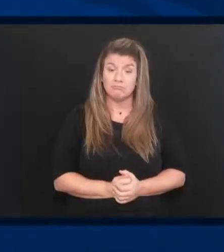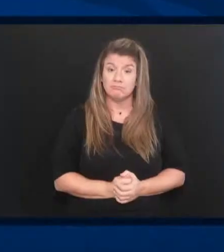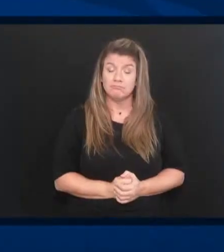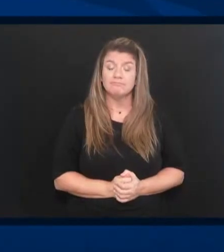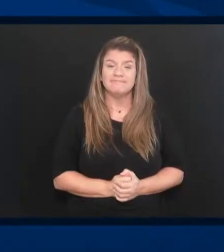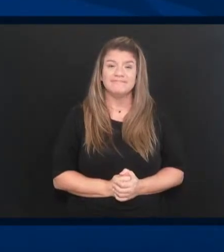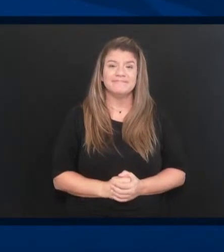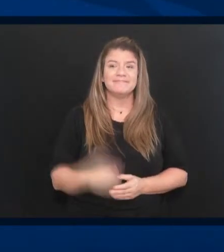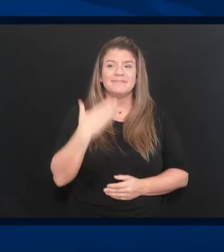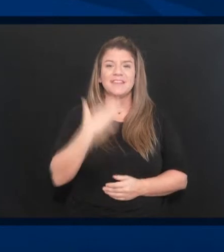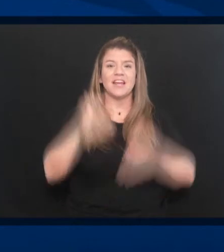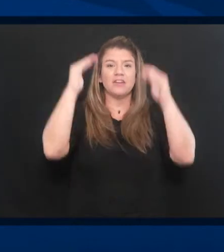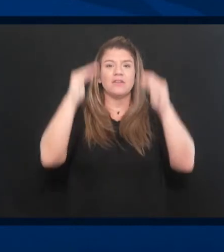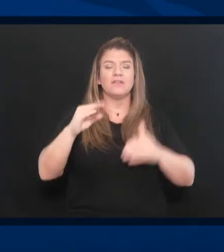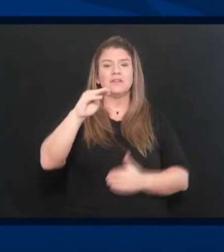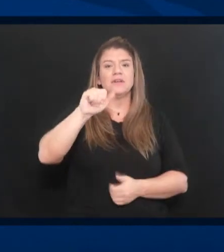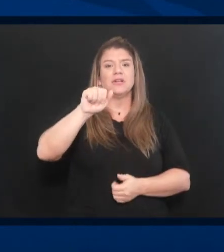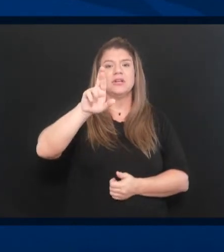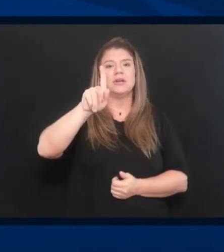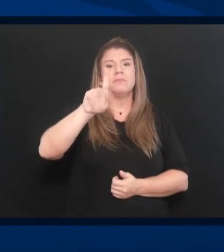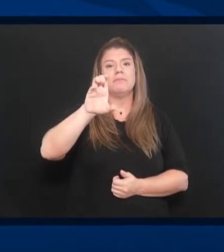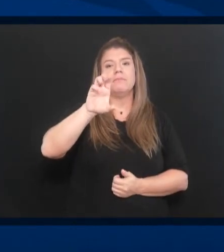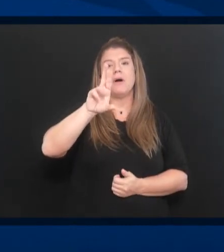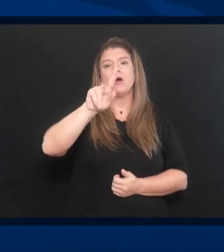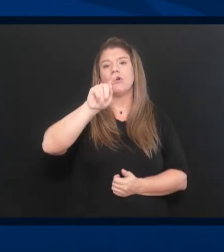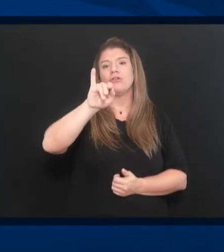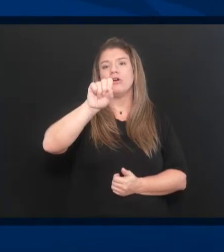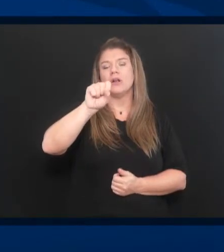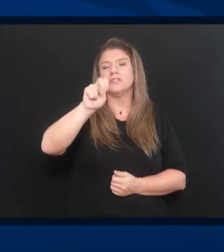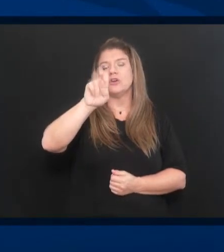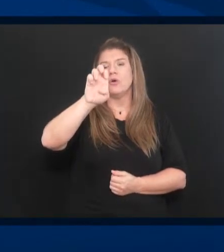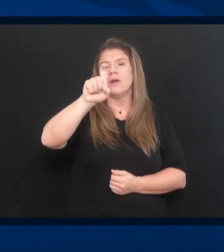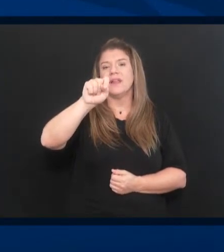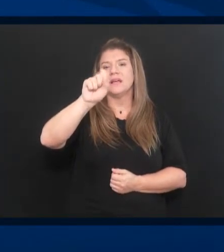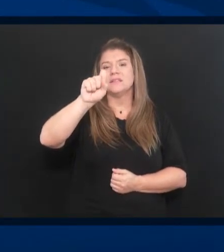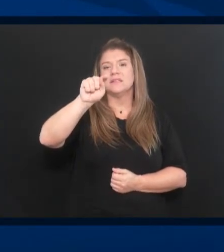All right, thank you, Paul. Next to Mark Curtis with Nexstar Media.